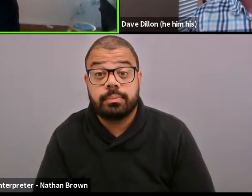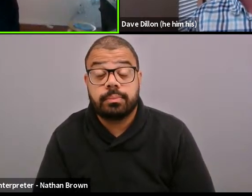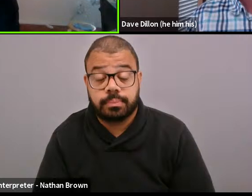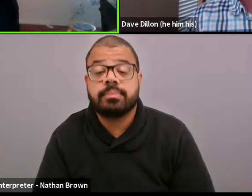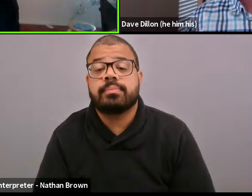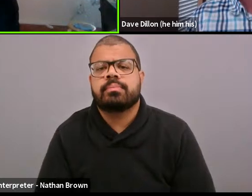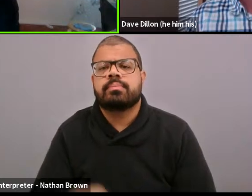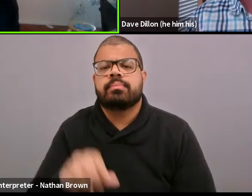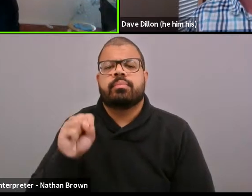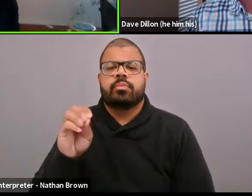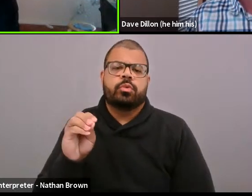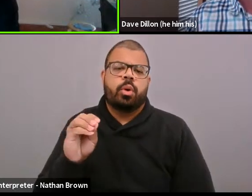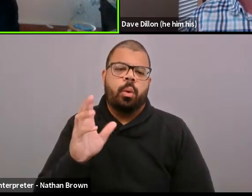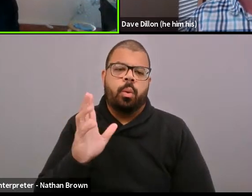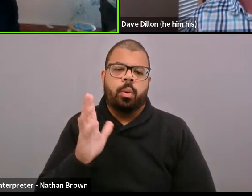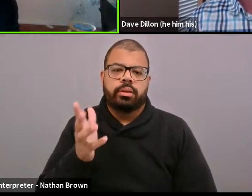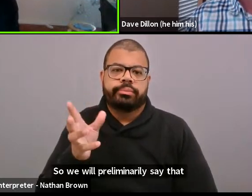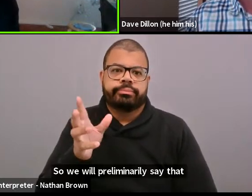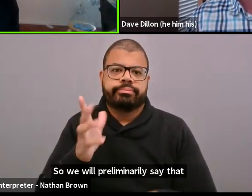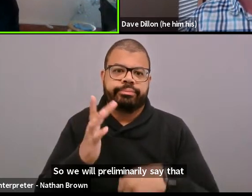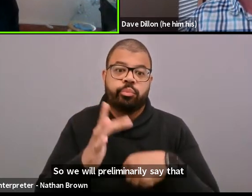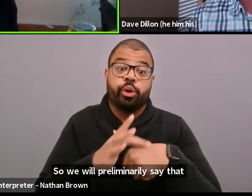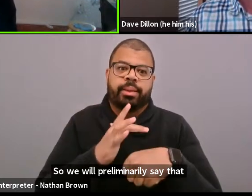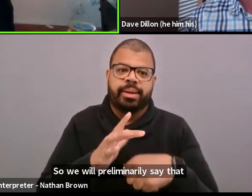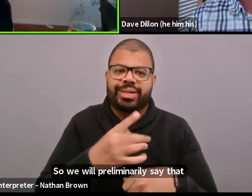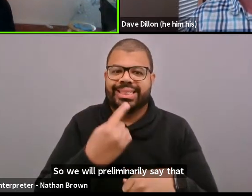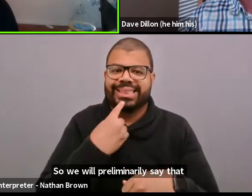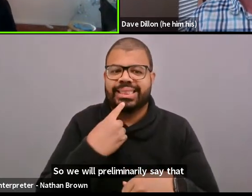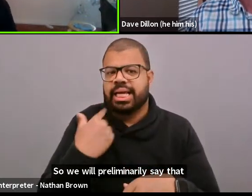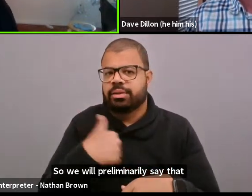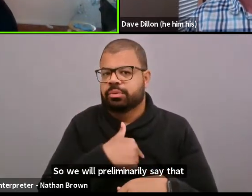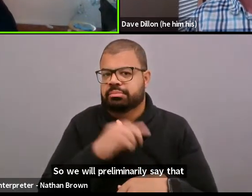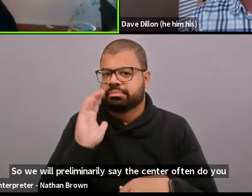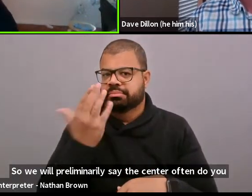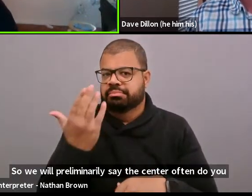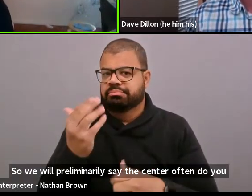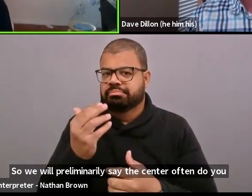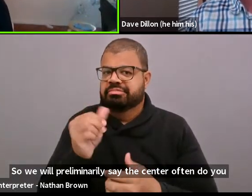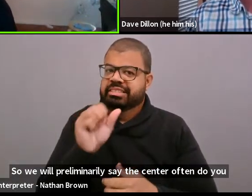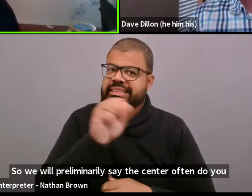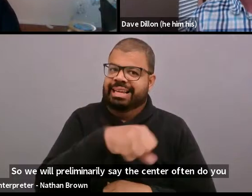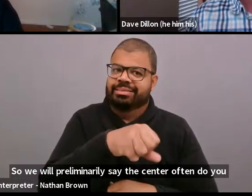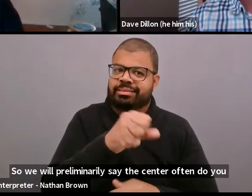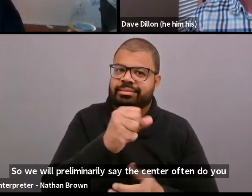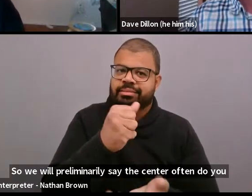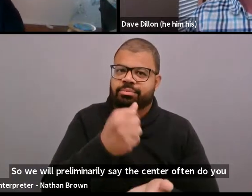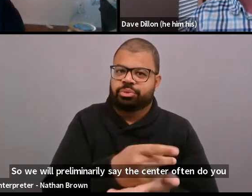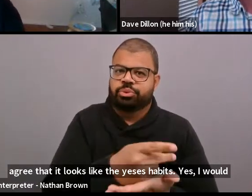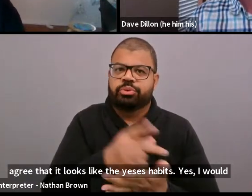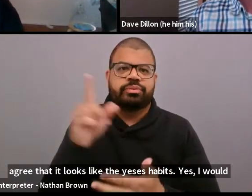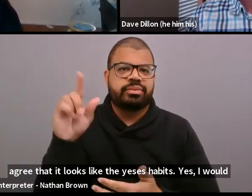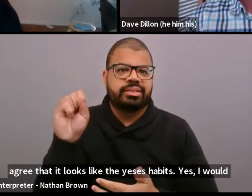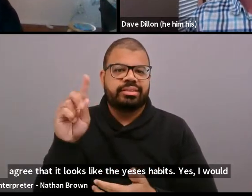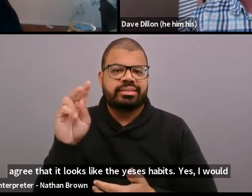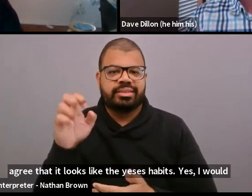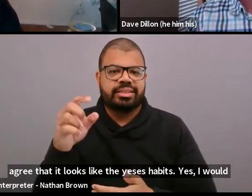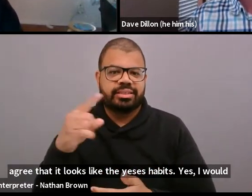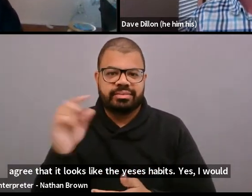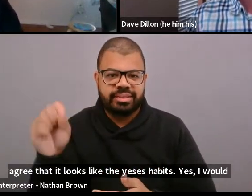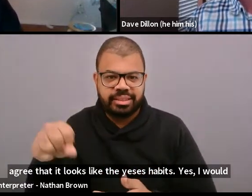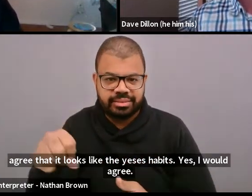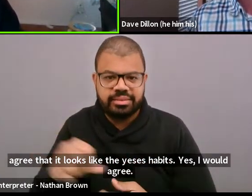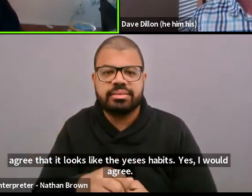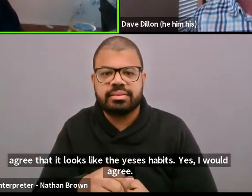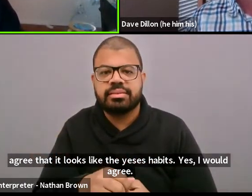So we will preliminarily say, Senator officers, do you agree that it looks like the yeses have it? Yes, I would agree. Yes. Okay, we